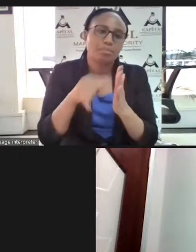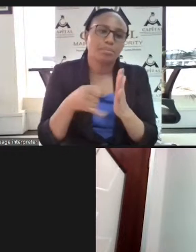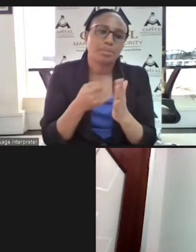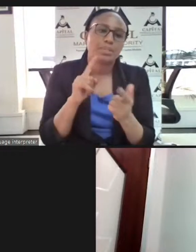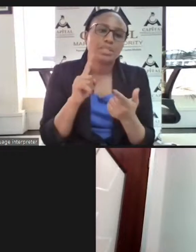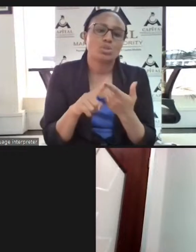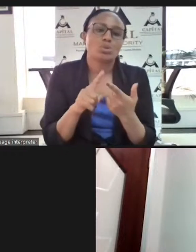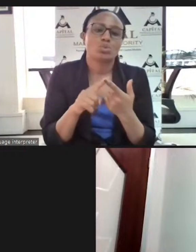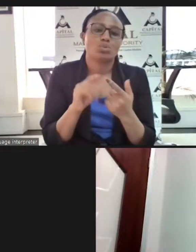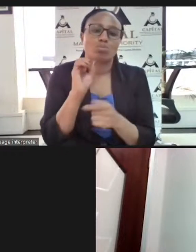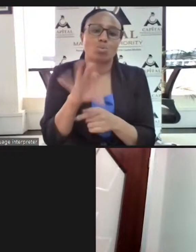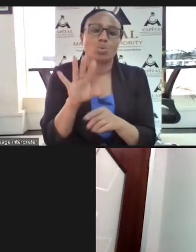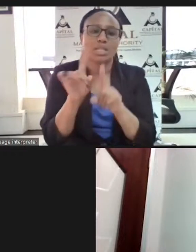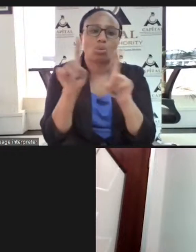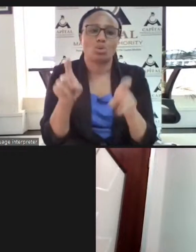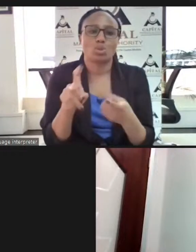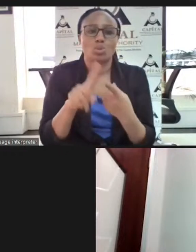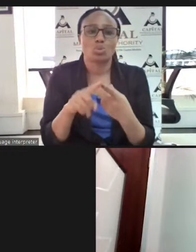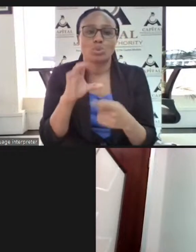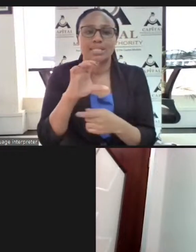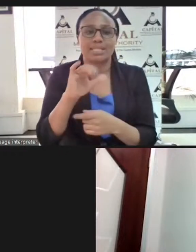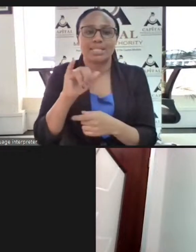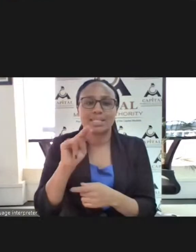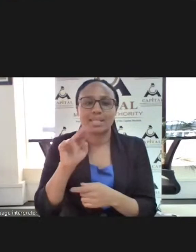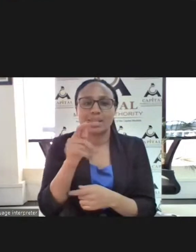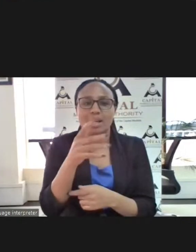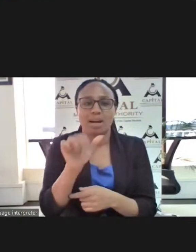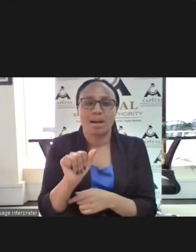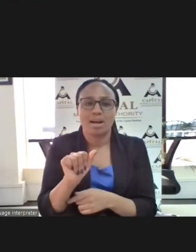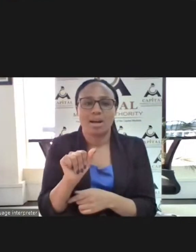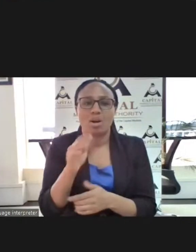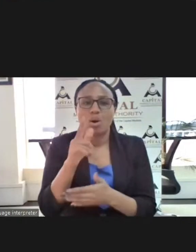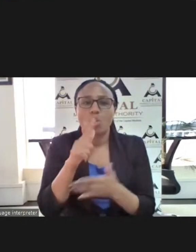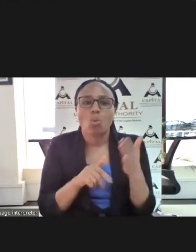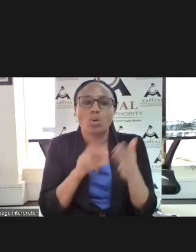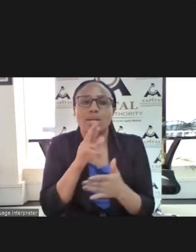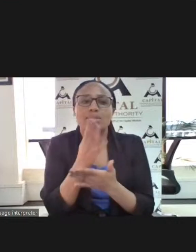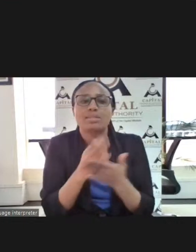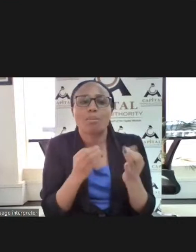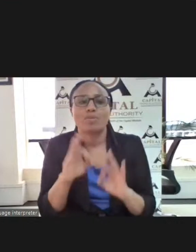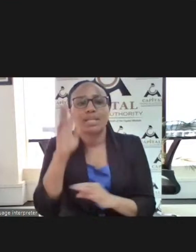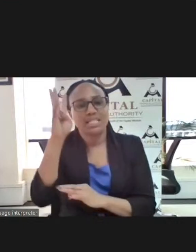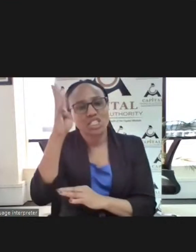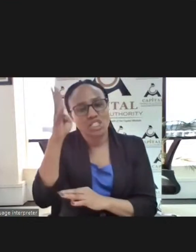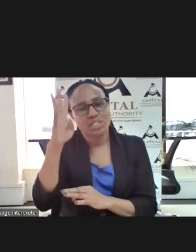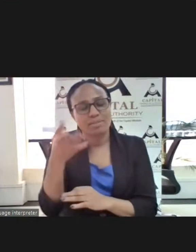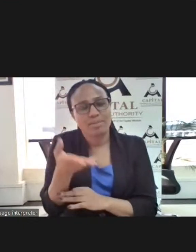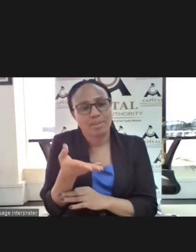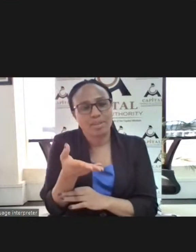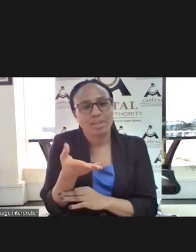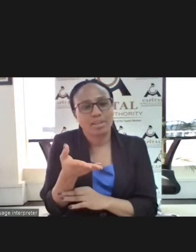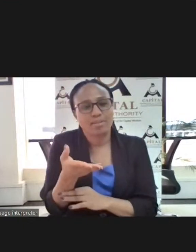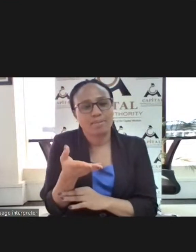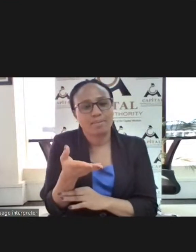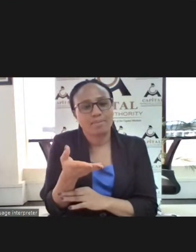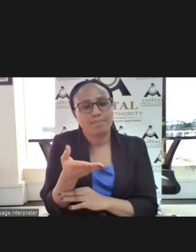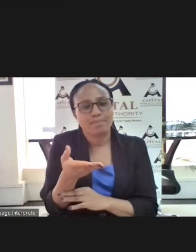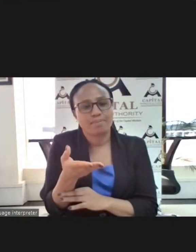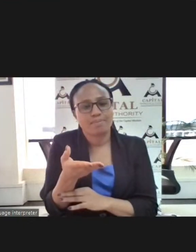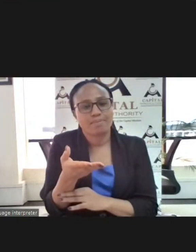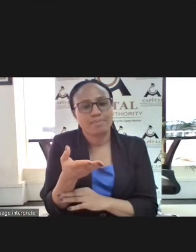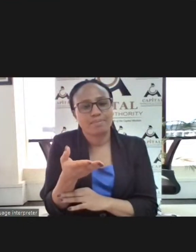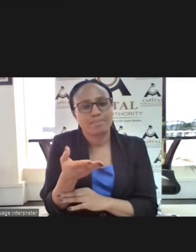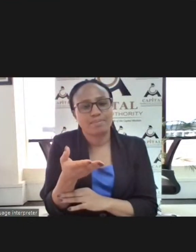to pose a question to Cynthia. What are some of the initiatives in place you would probably highlight now that you